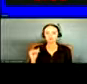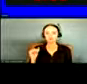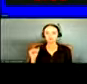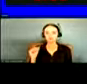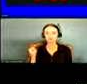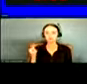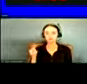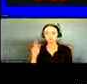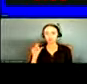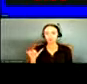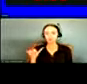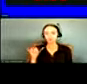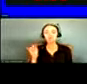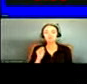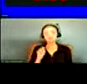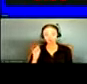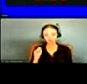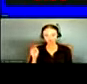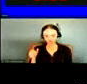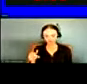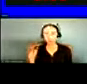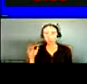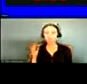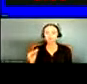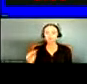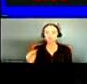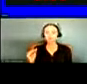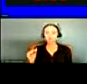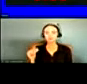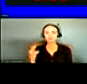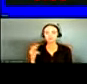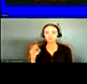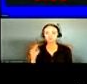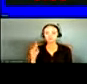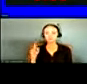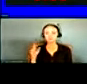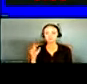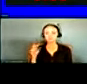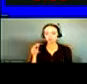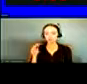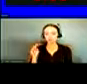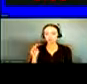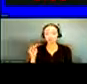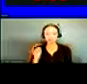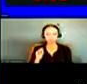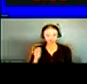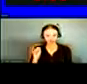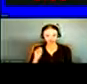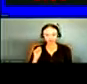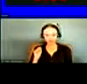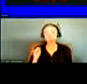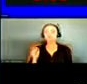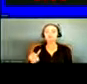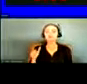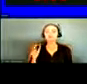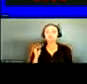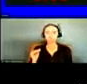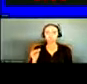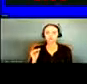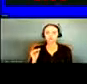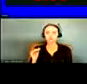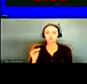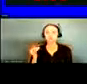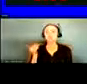Gray. Yes. Councilmember Gray votes yes. Councilmember Henderson. Yes. Member Henderson votes yes. Mr. Chairman,